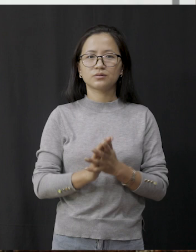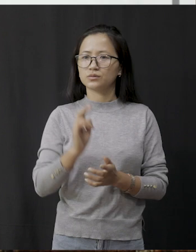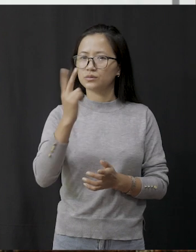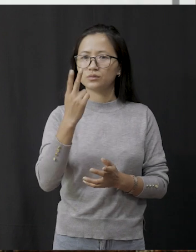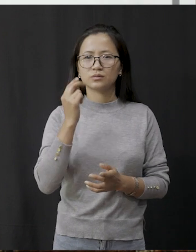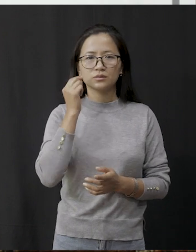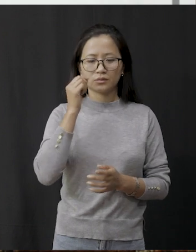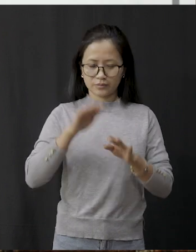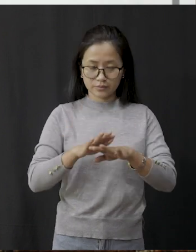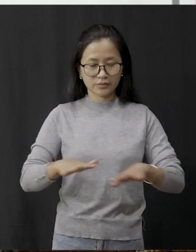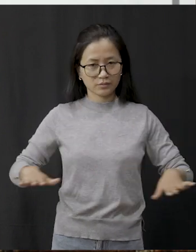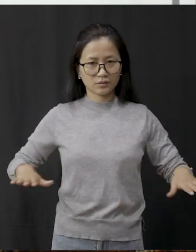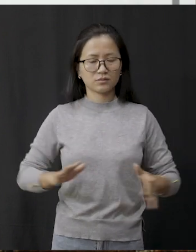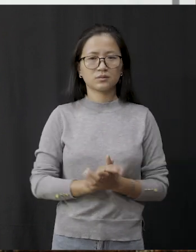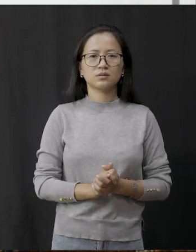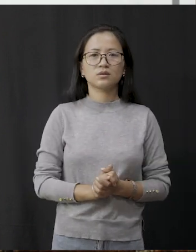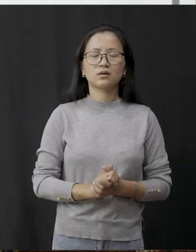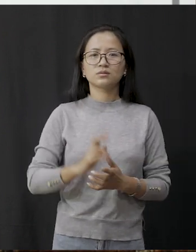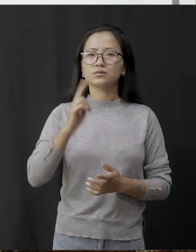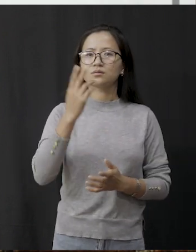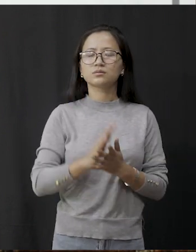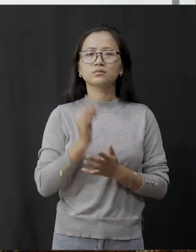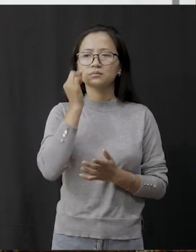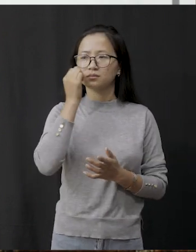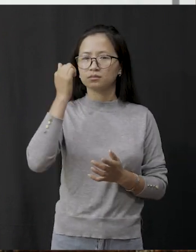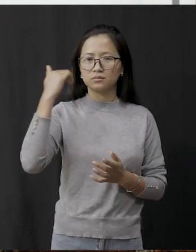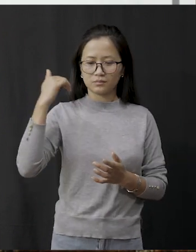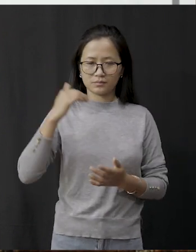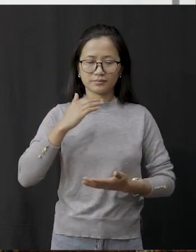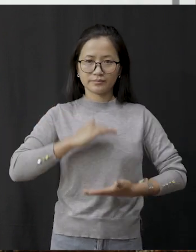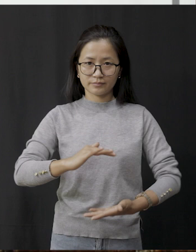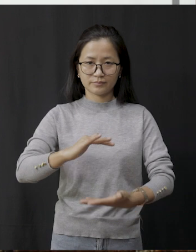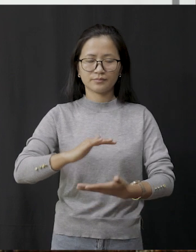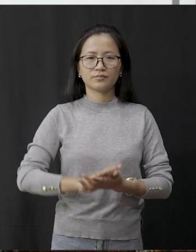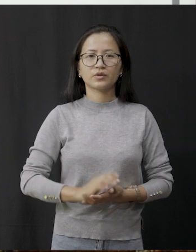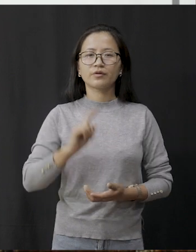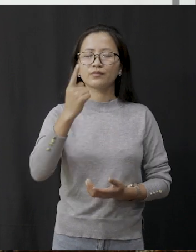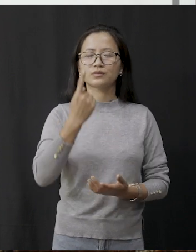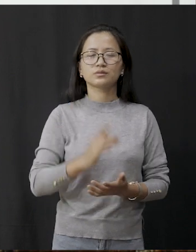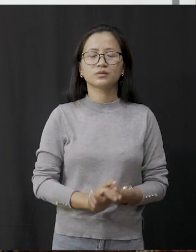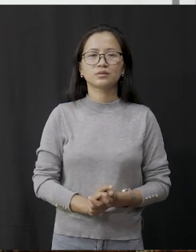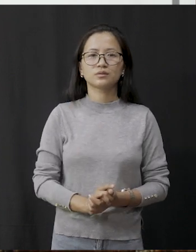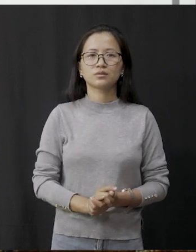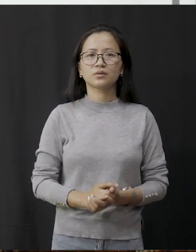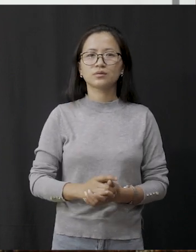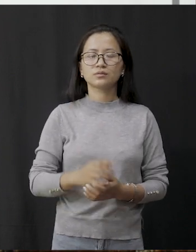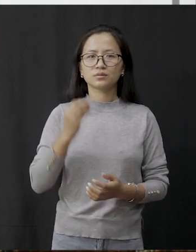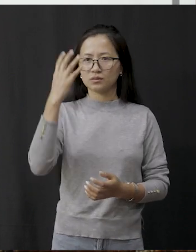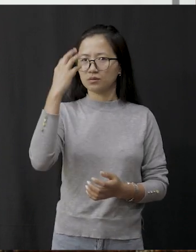two children here. These are her two sons. Now the first one here with